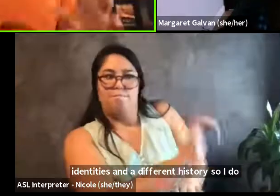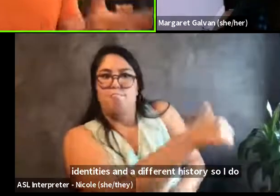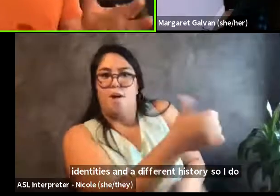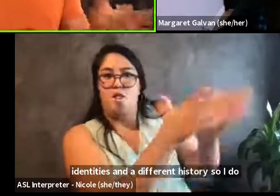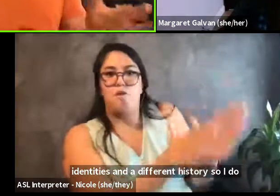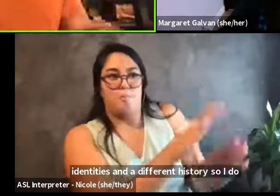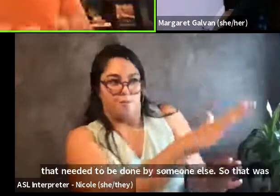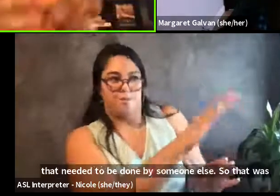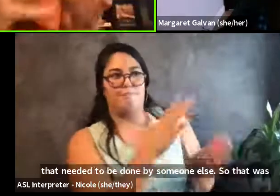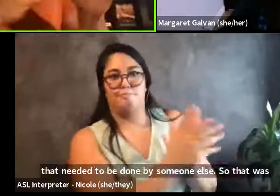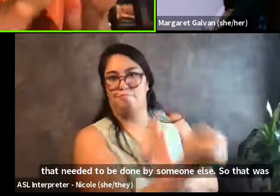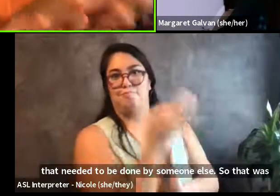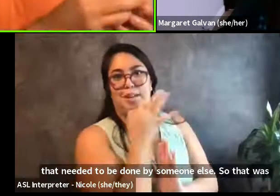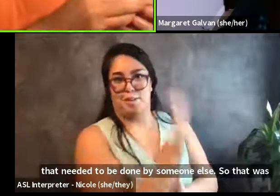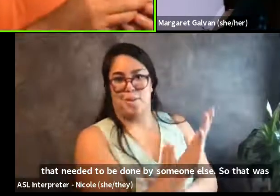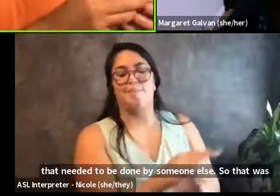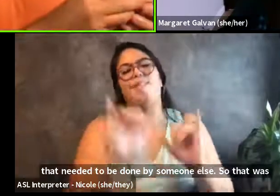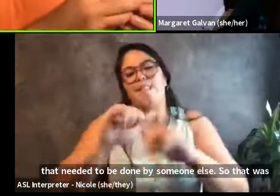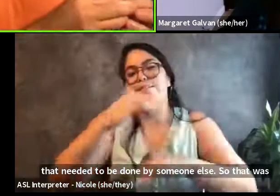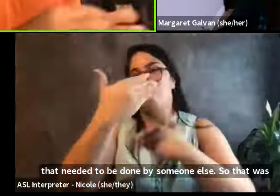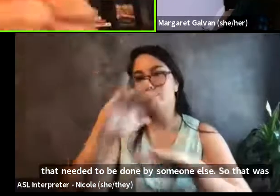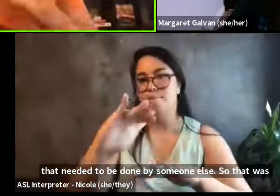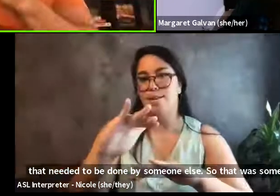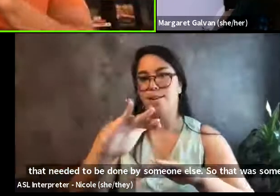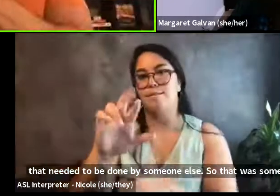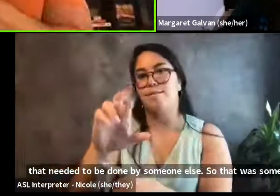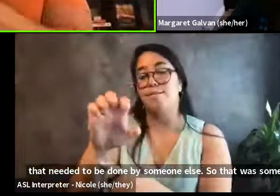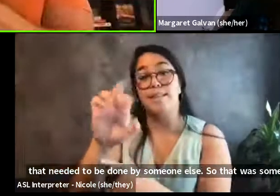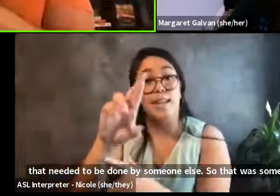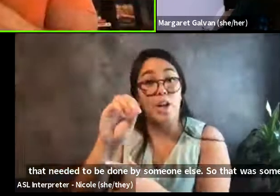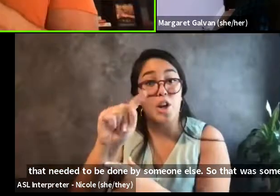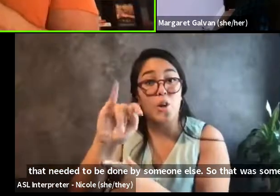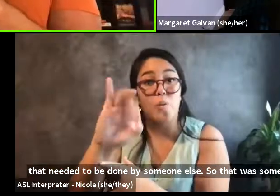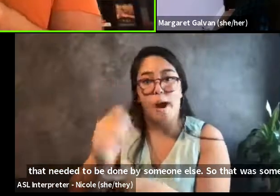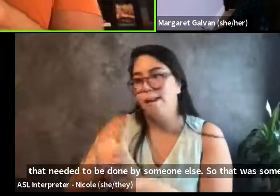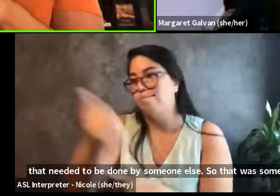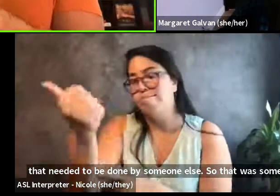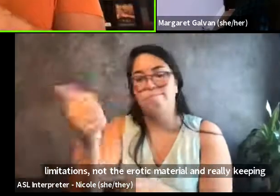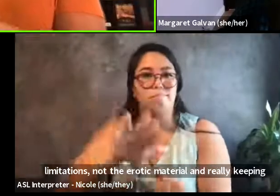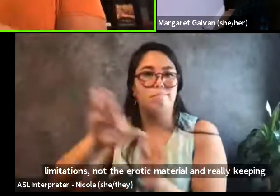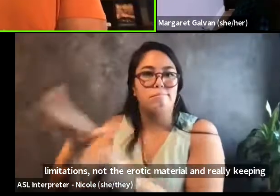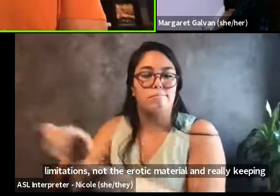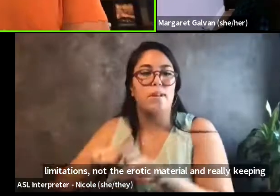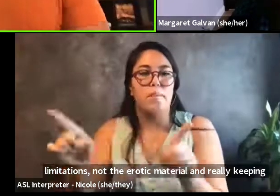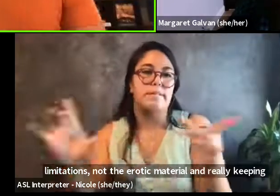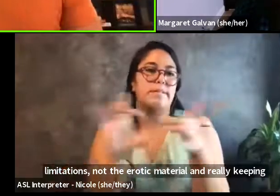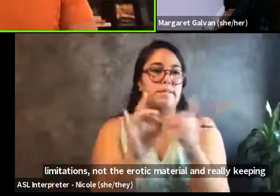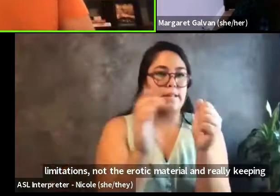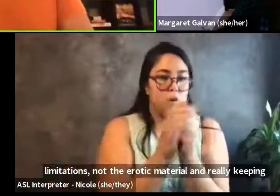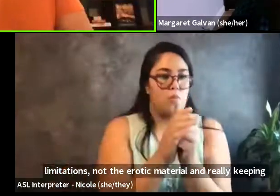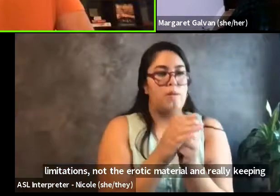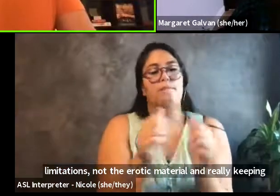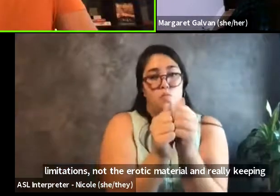So that was the limitations, uh, not the erotic material, uh, and really keeping within Western comics.